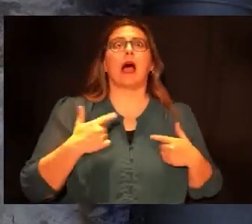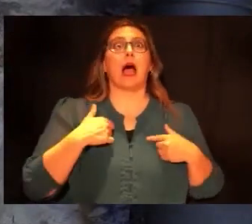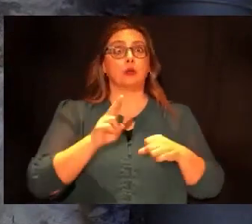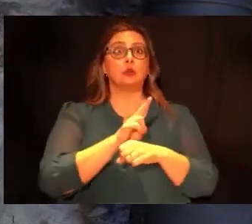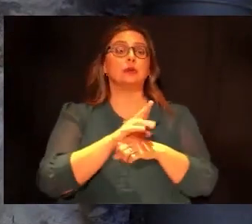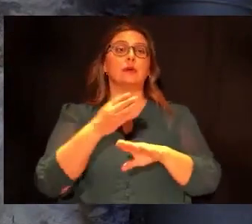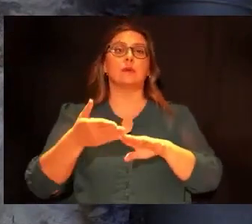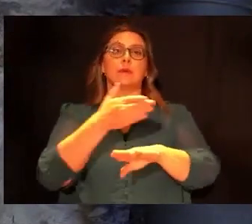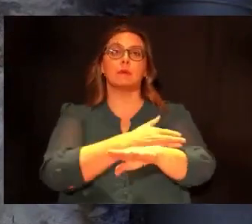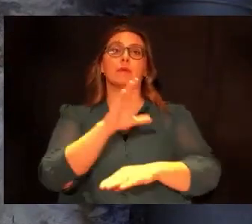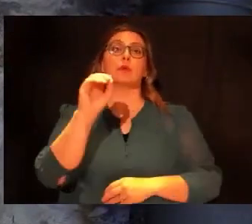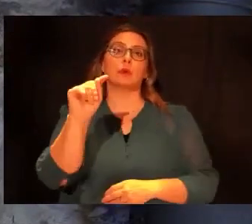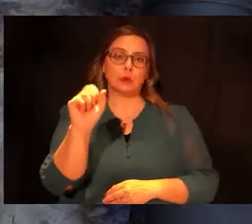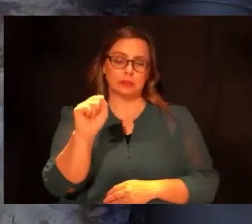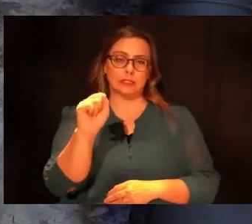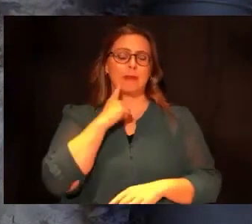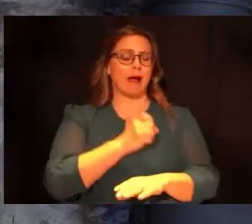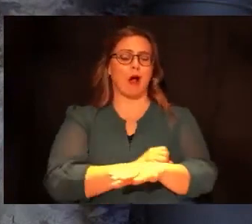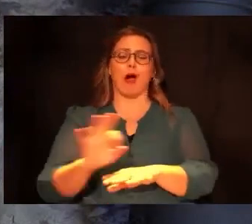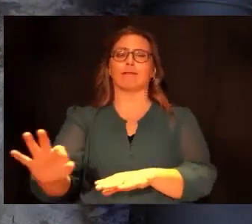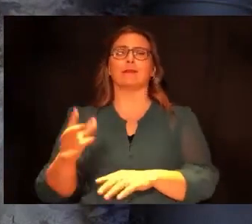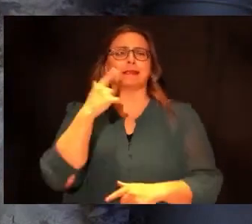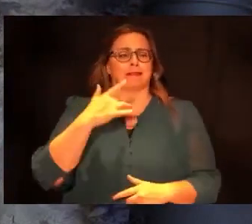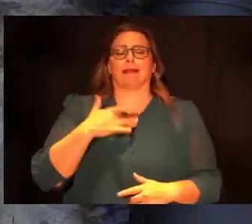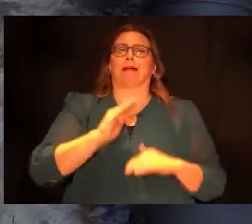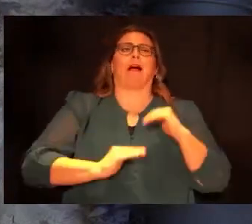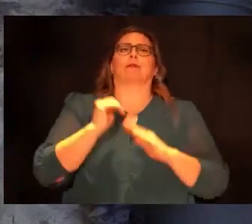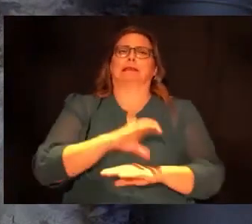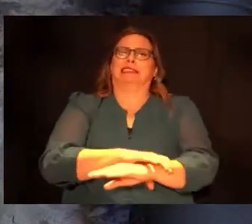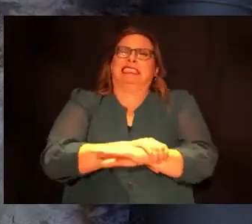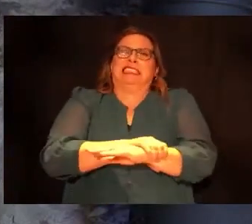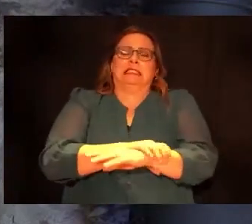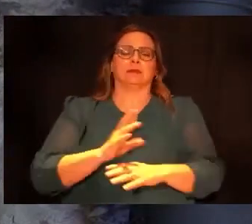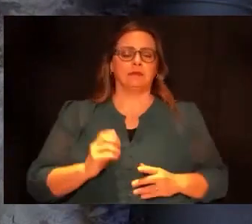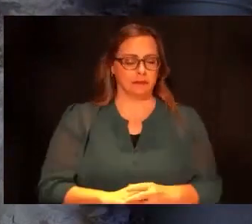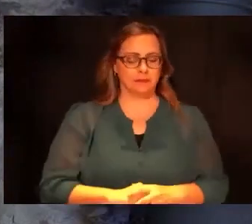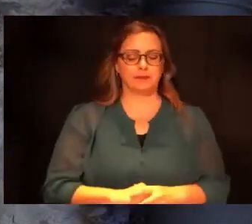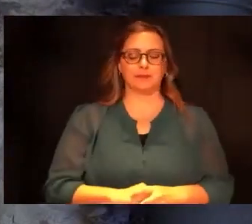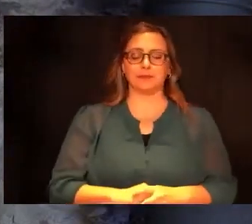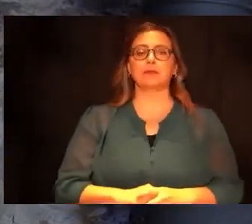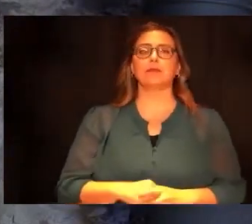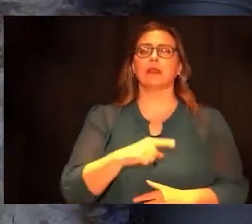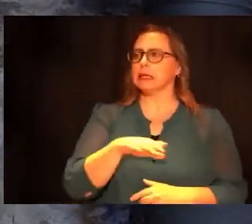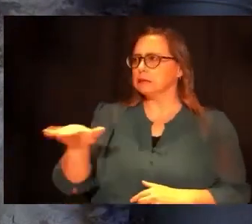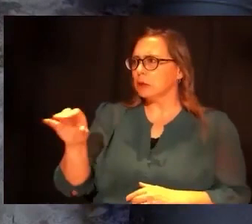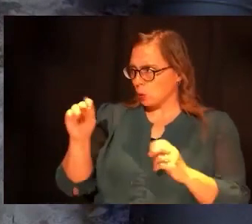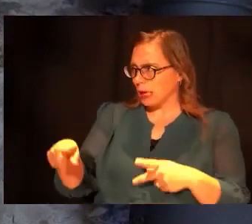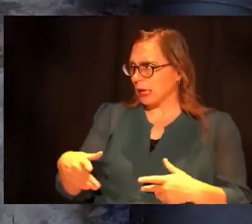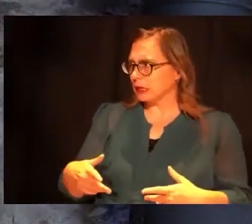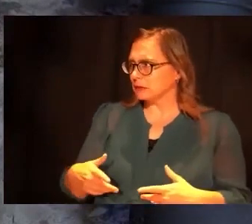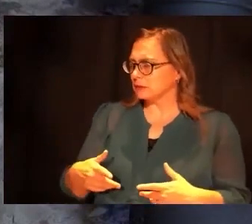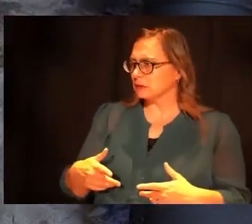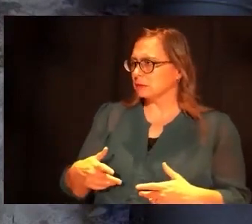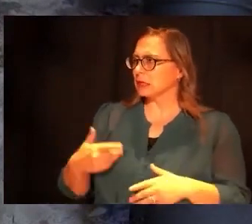on, and I took the boots off just because they were tight. And he said, "Are you okay?"